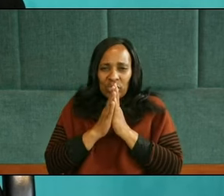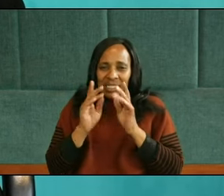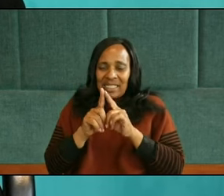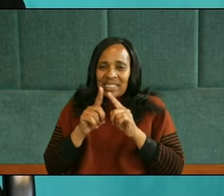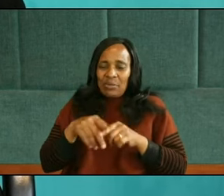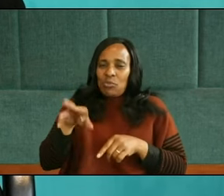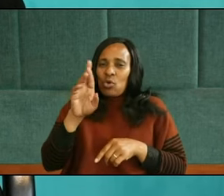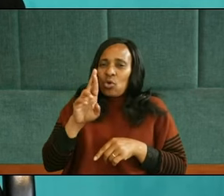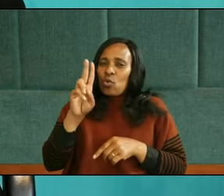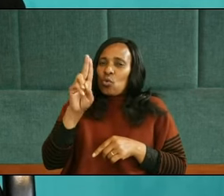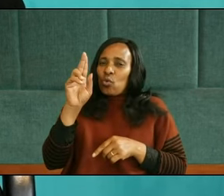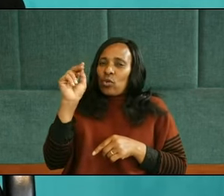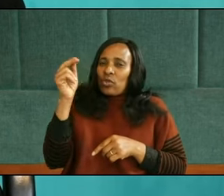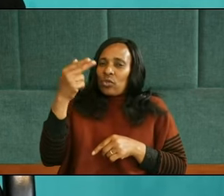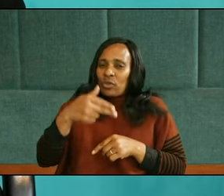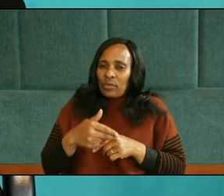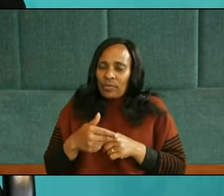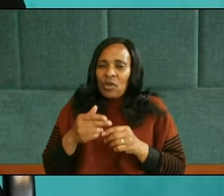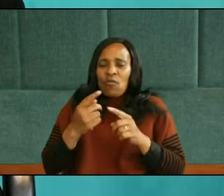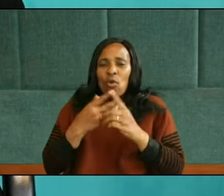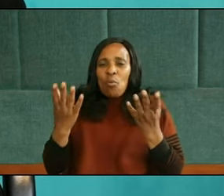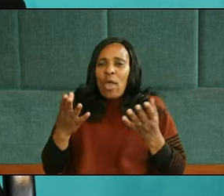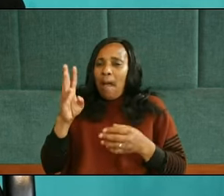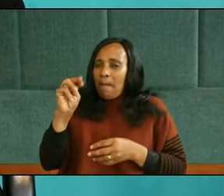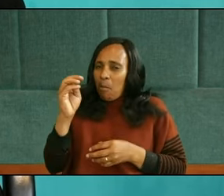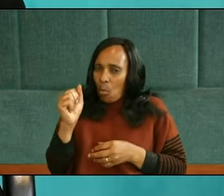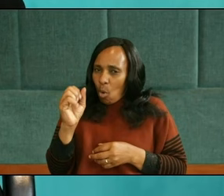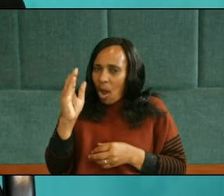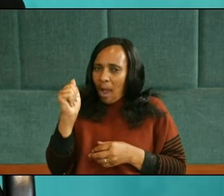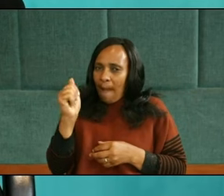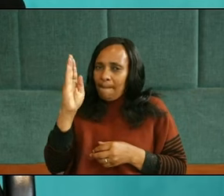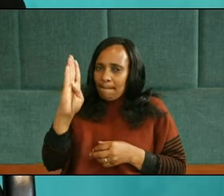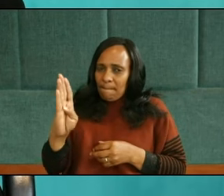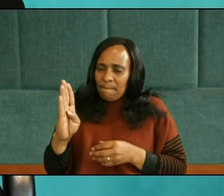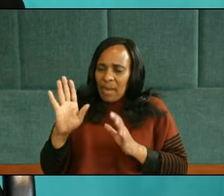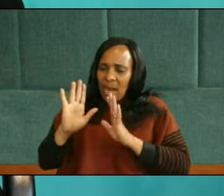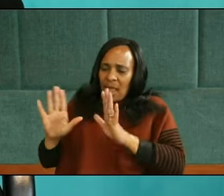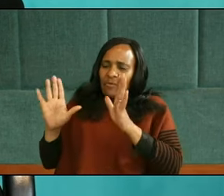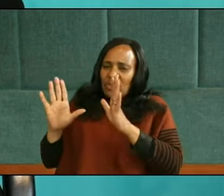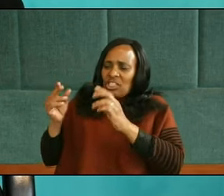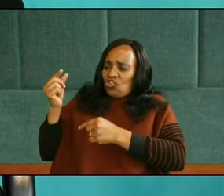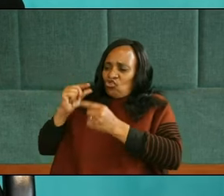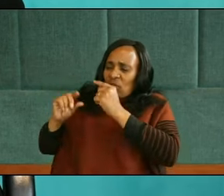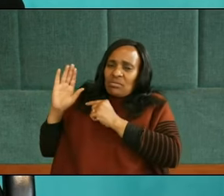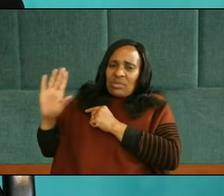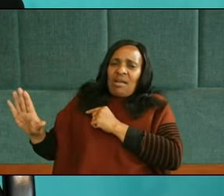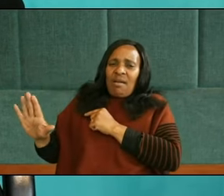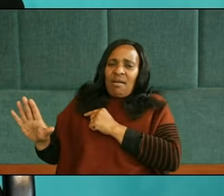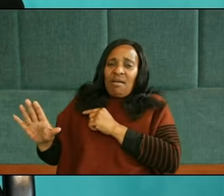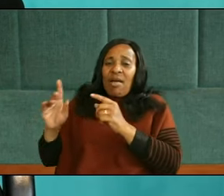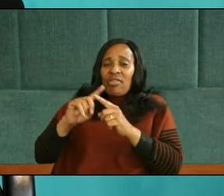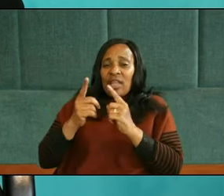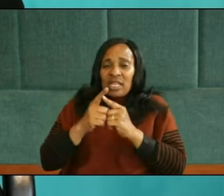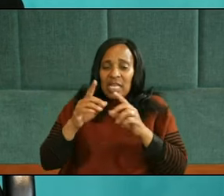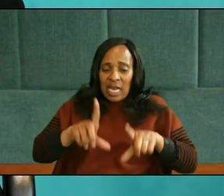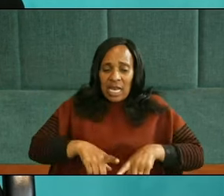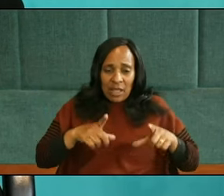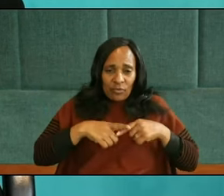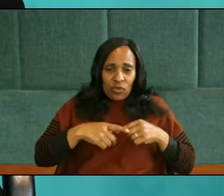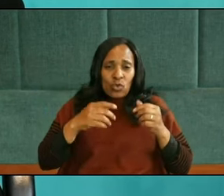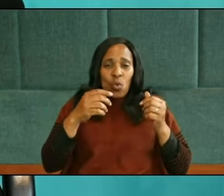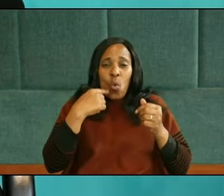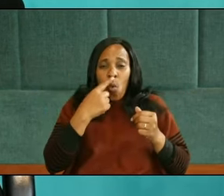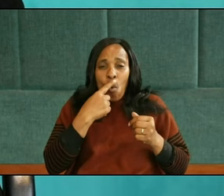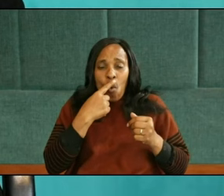she left, and she was from a Moabite, right? So she left her ancestors and came to live with Naomi, who was a Jew, or an